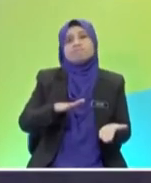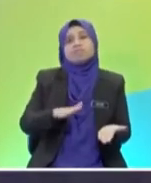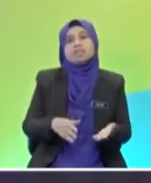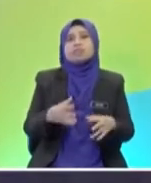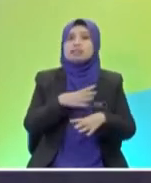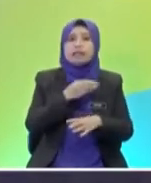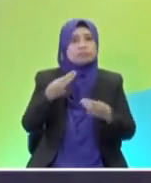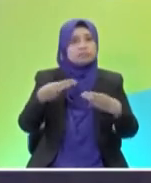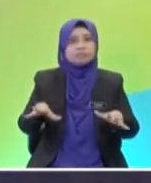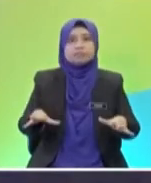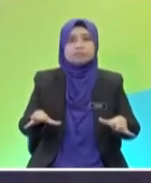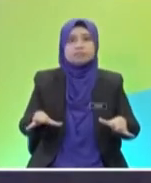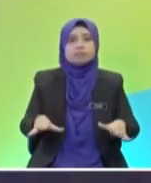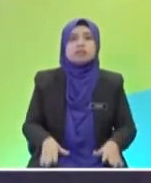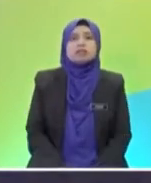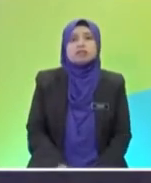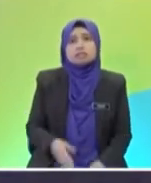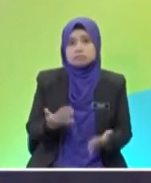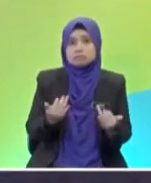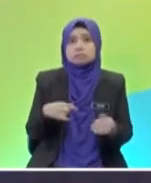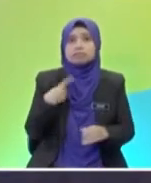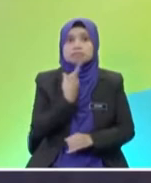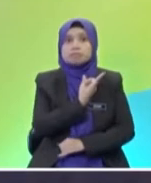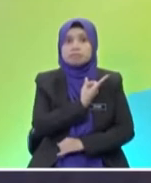extinct. So right. These are the pitcher plant. Okay, now we go to the